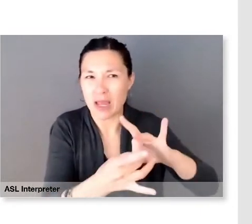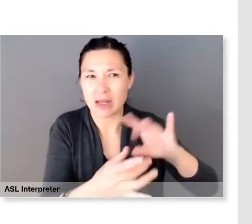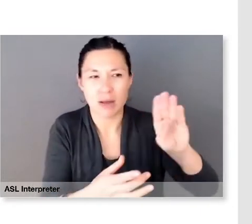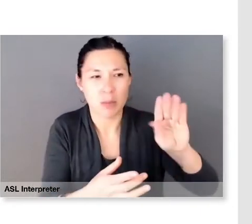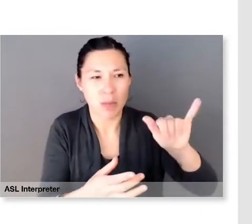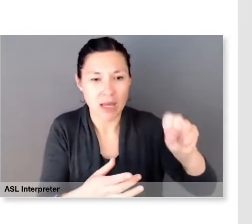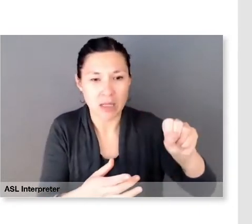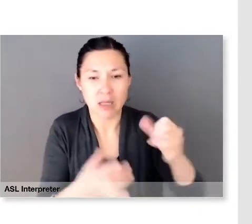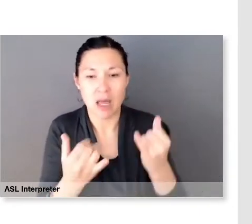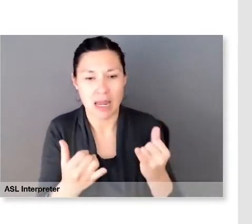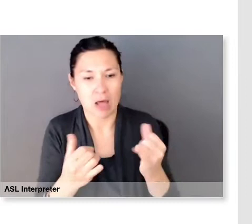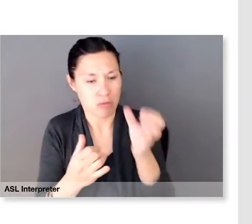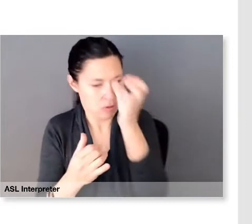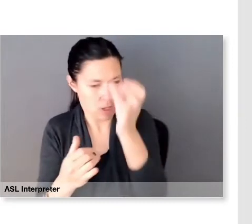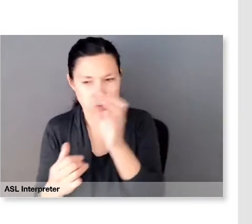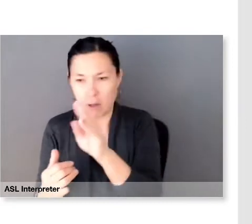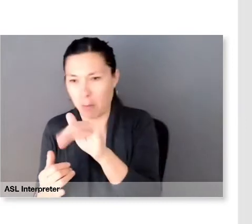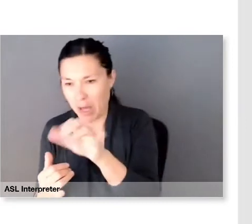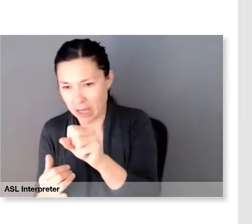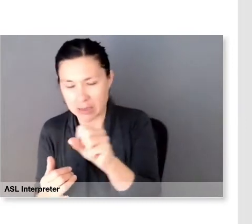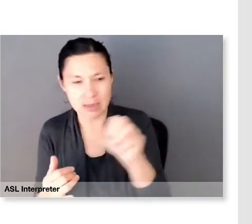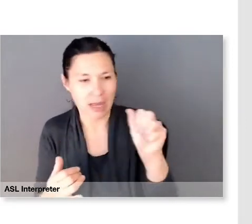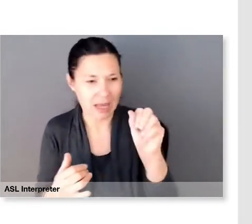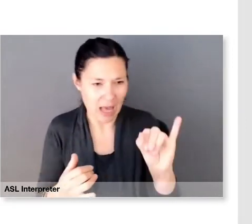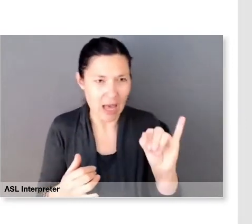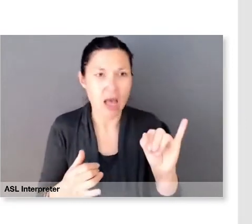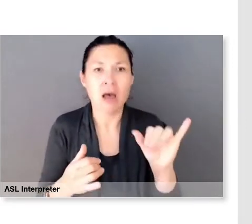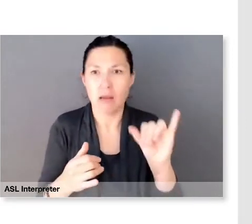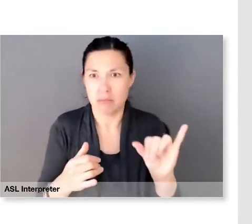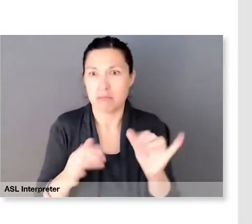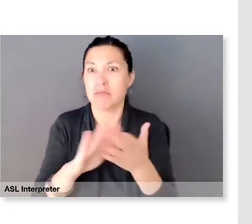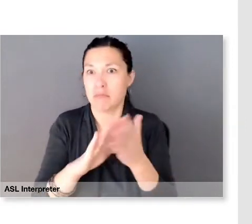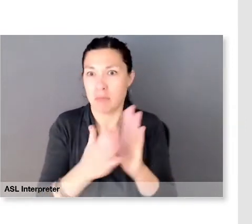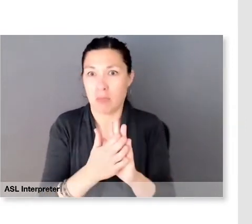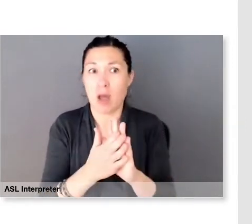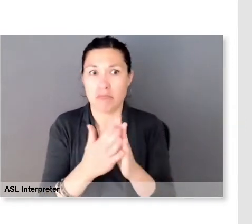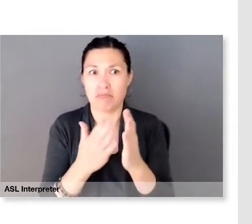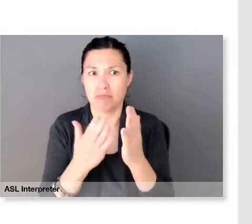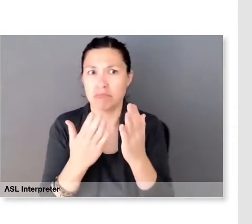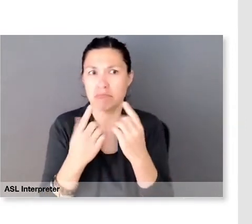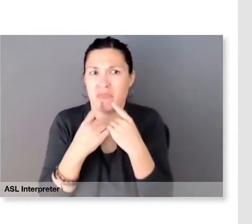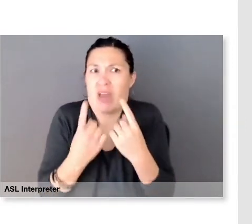of bias in AI has become more well known.